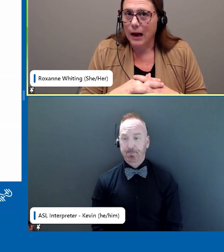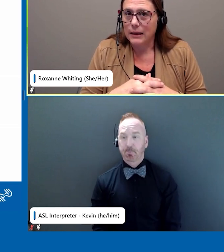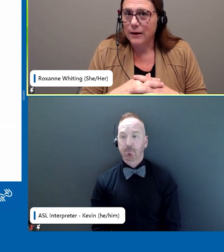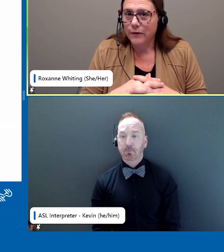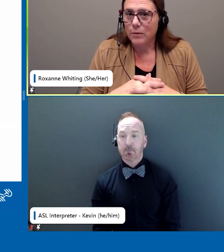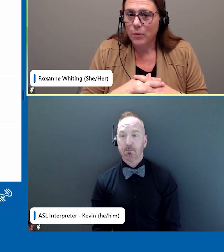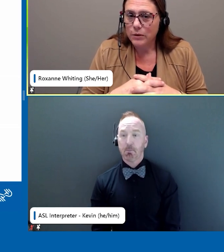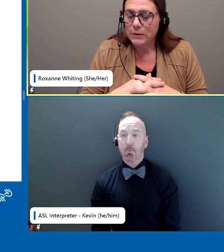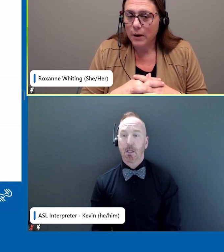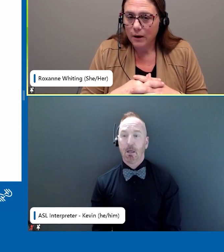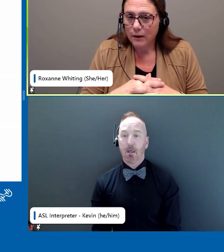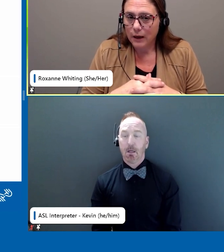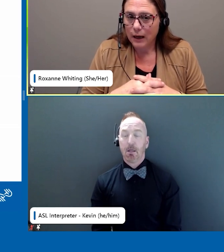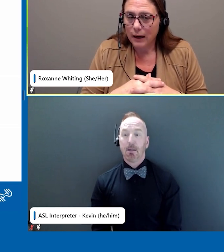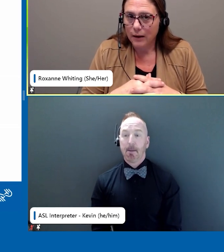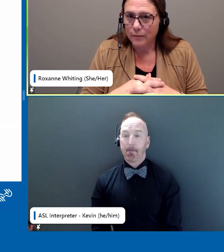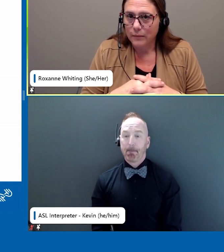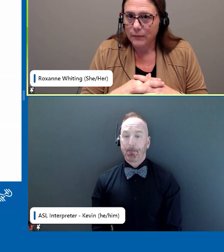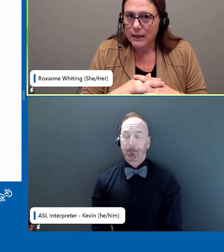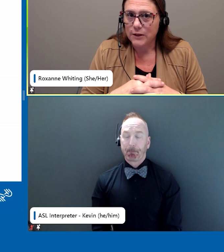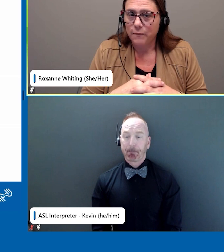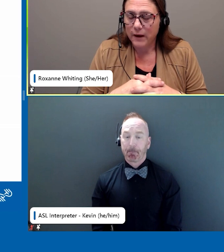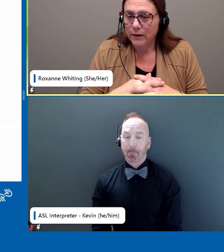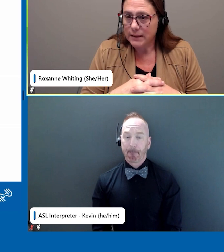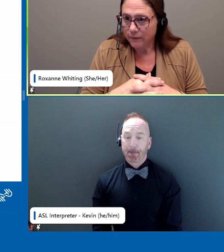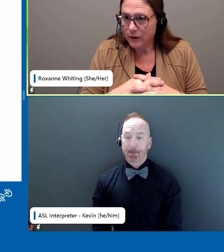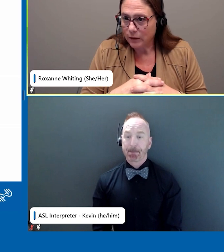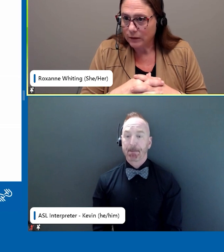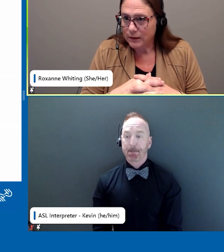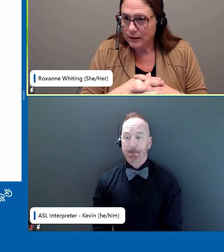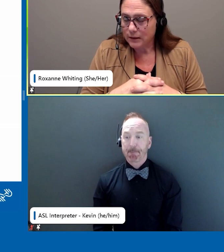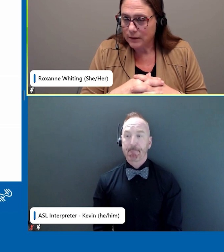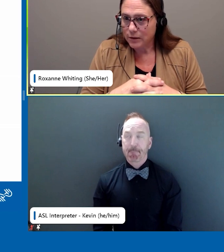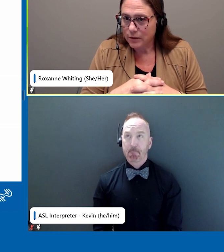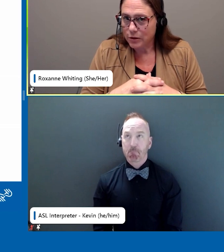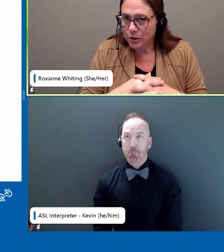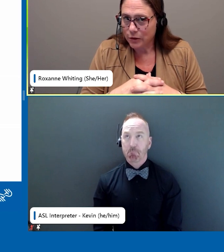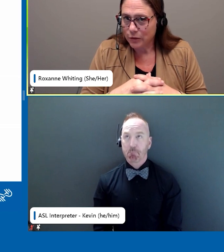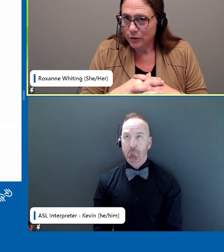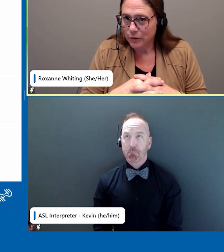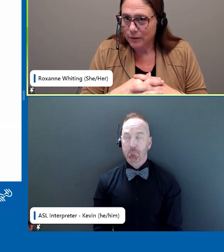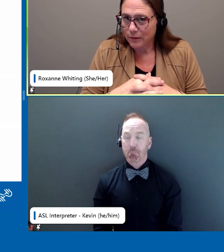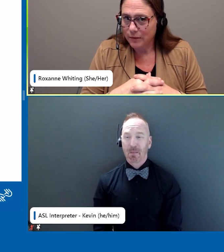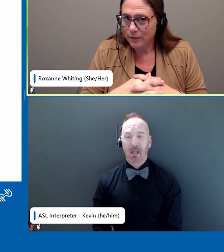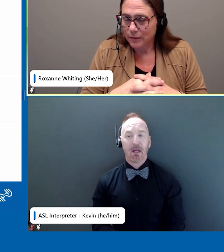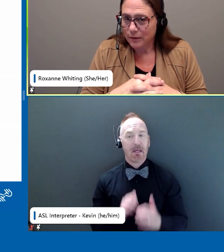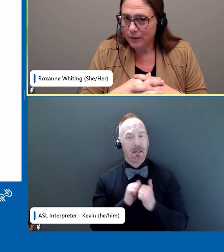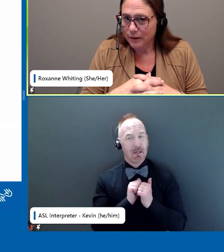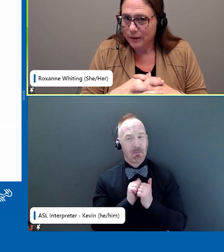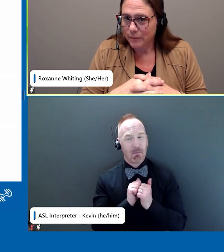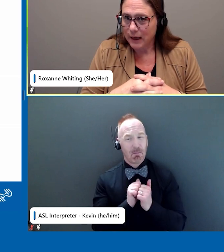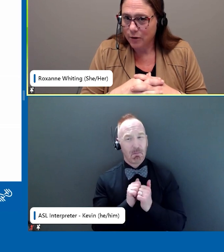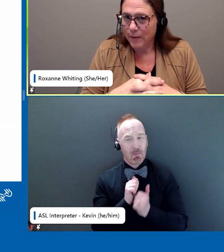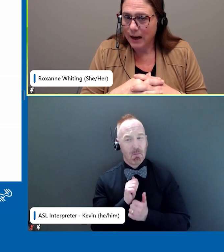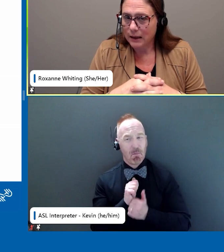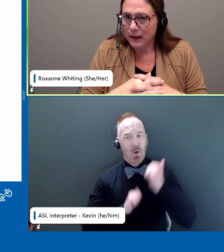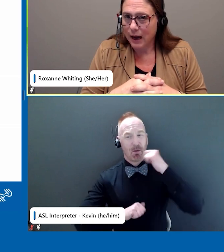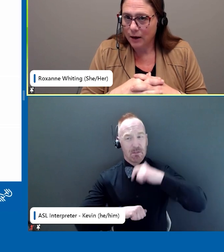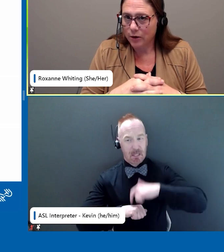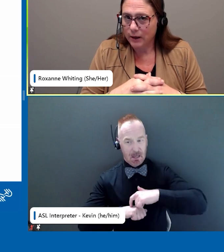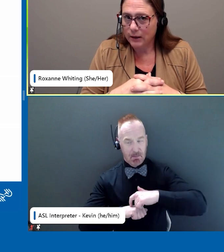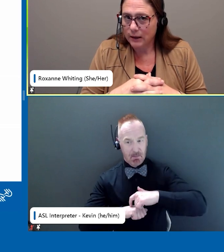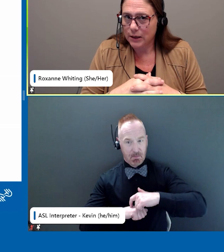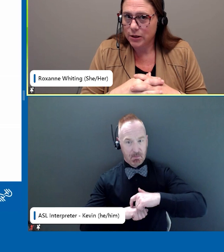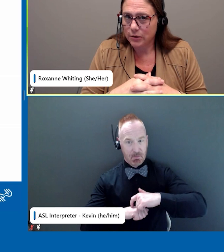And I think for the most part, it's very difficult to be